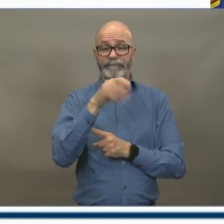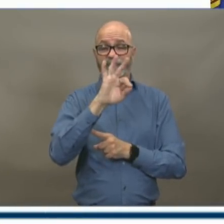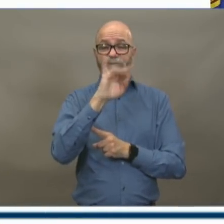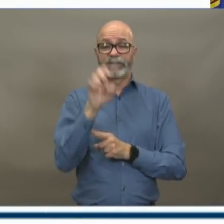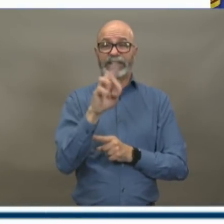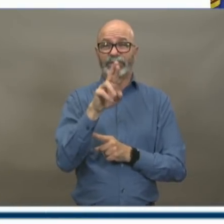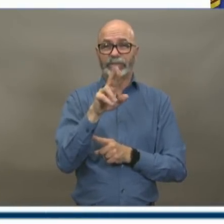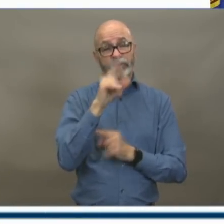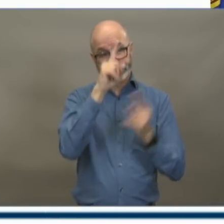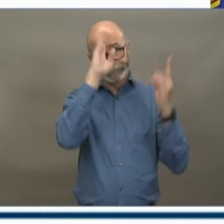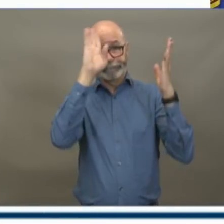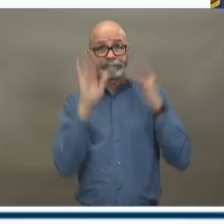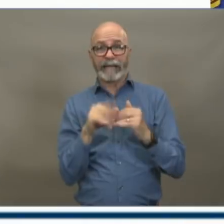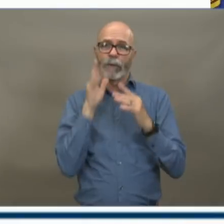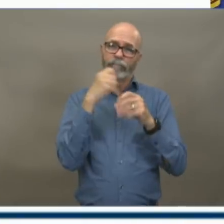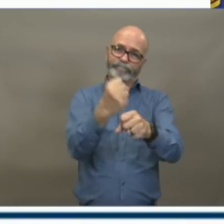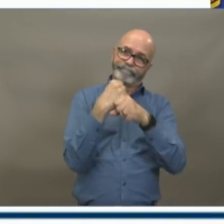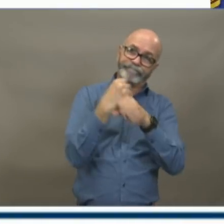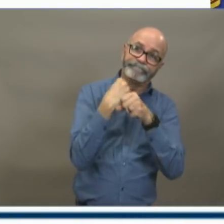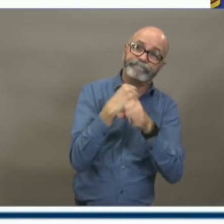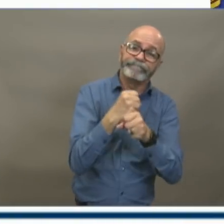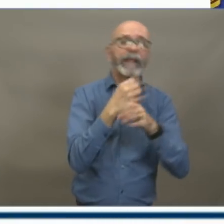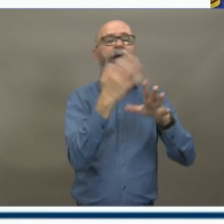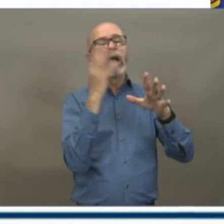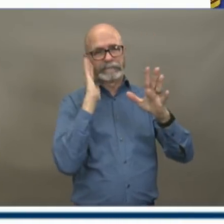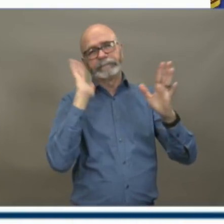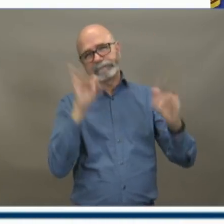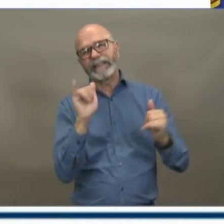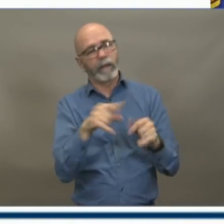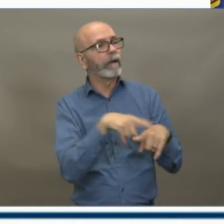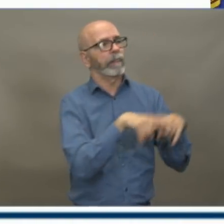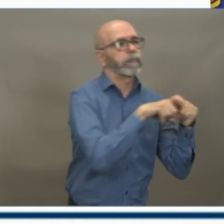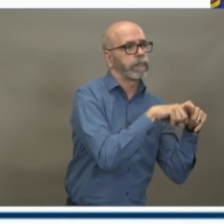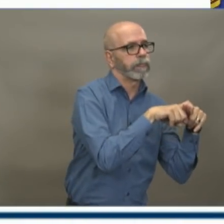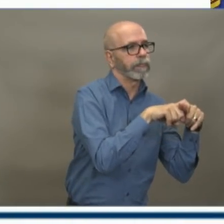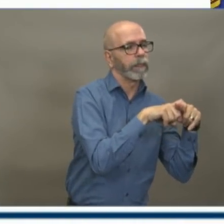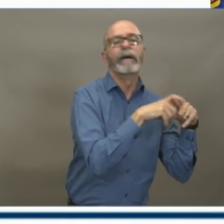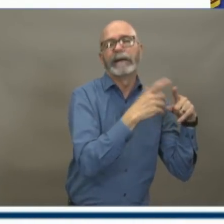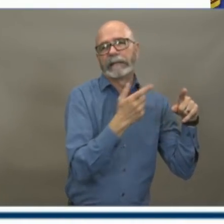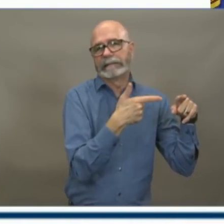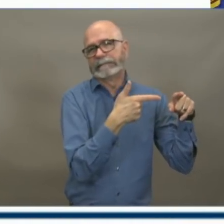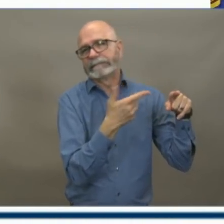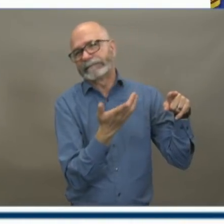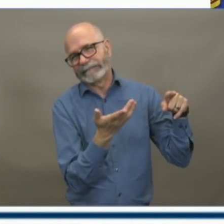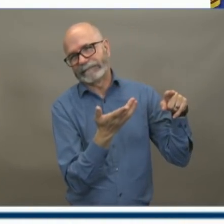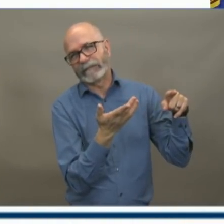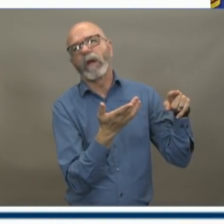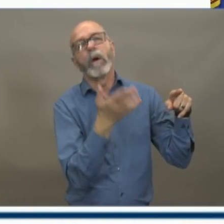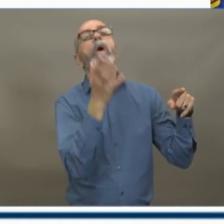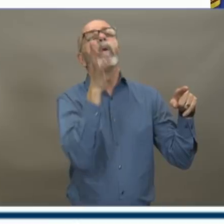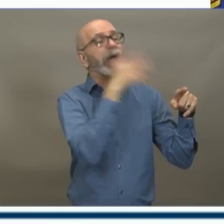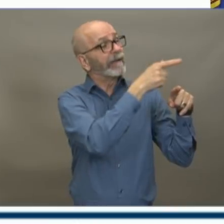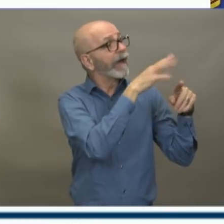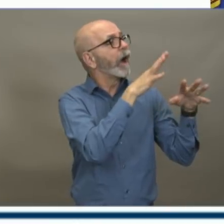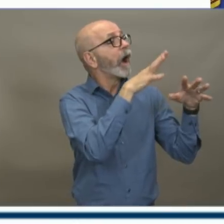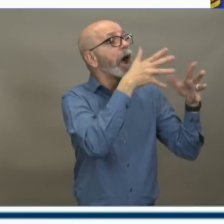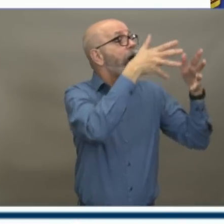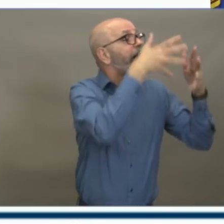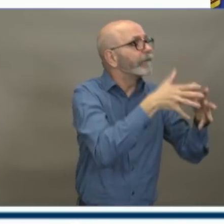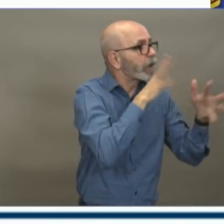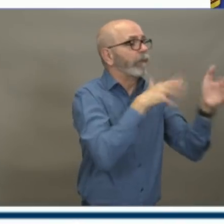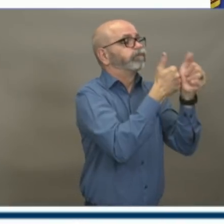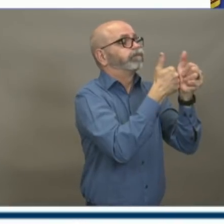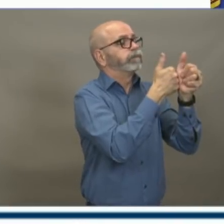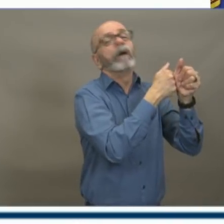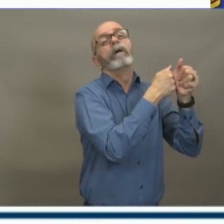but I'm just wondering if there's any concern with Europe right now talking about controlling the export of vaccines, how that could affect, even